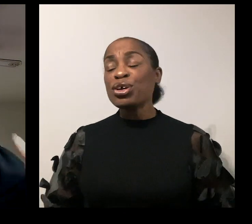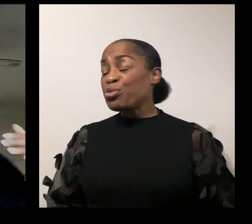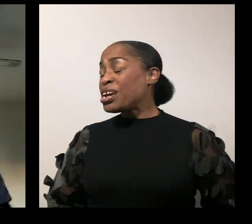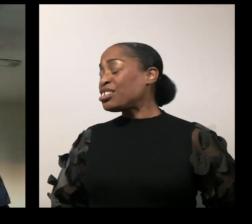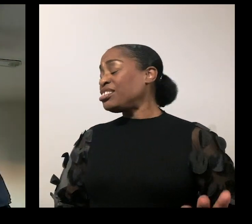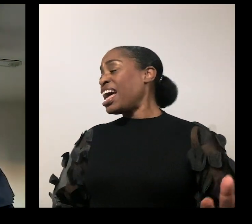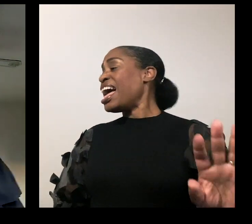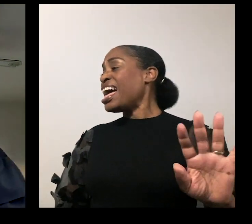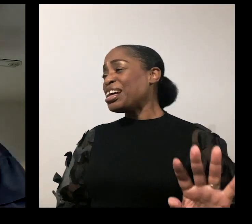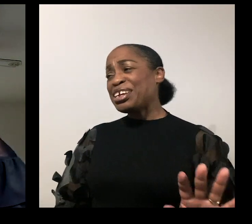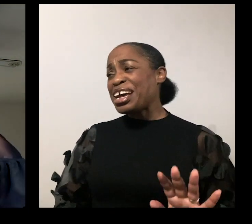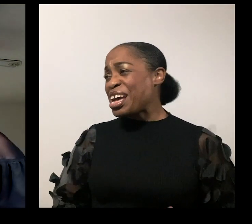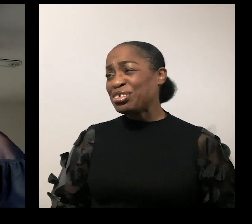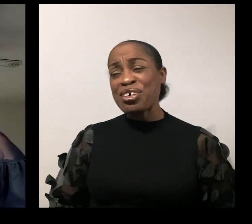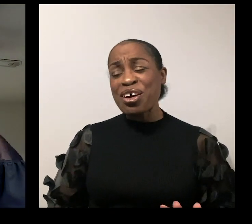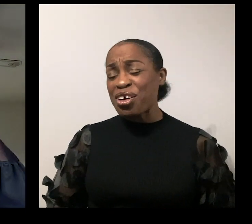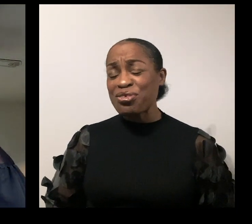alive, we stand.